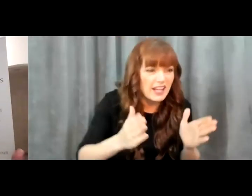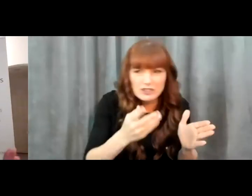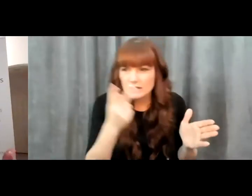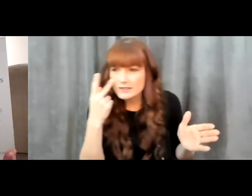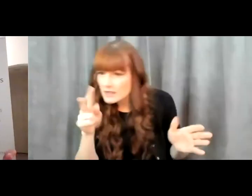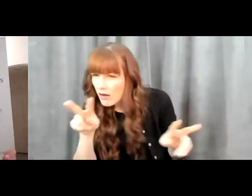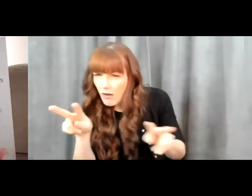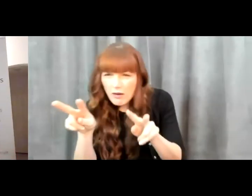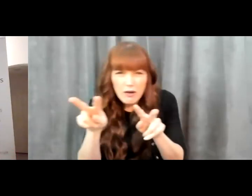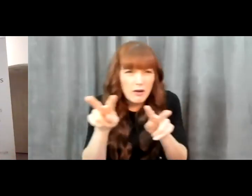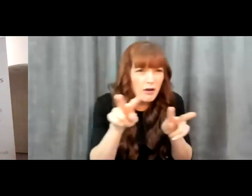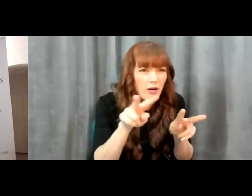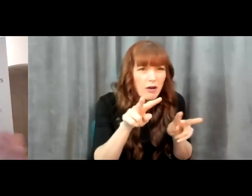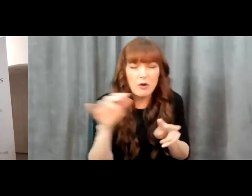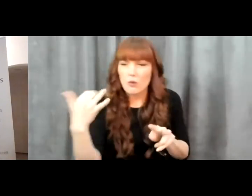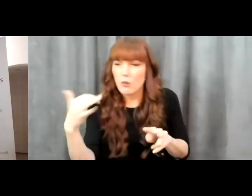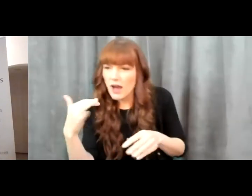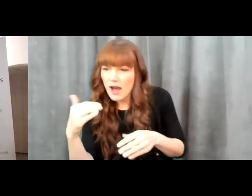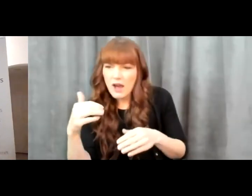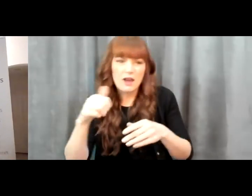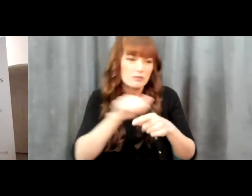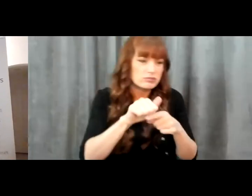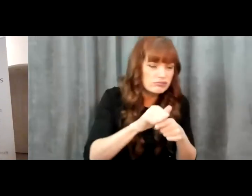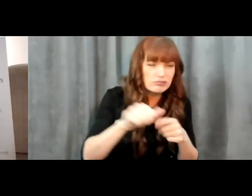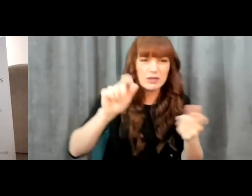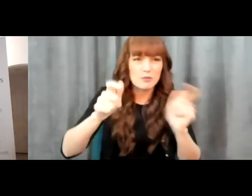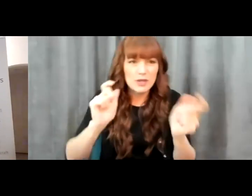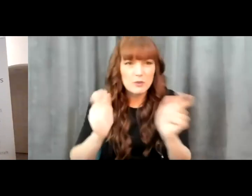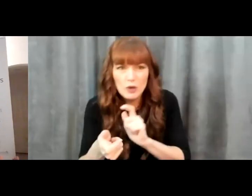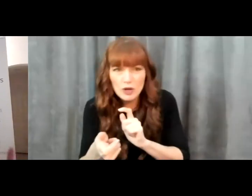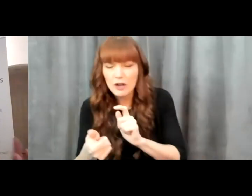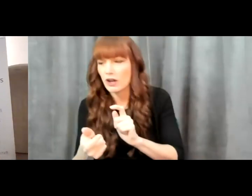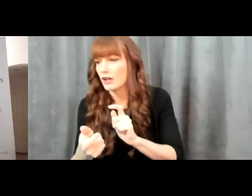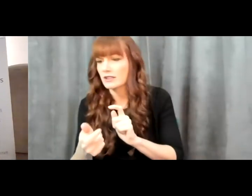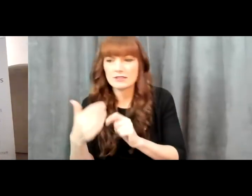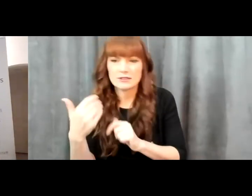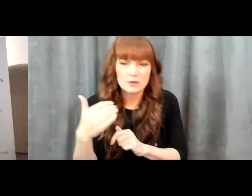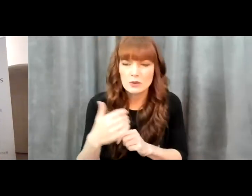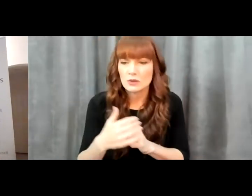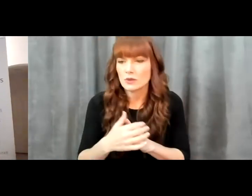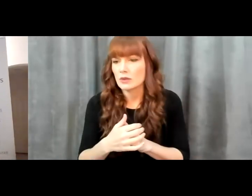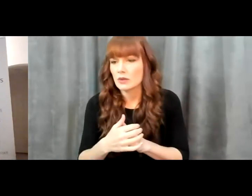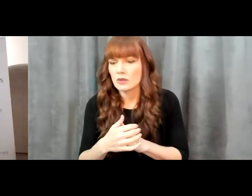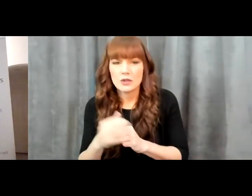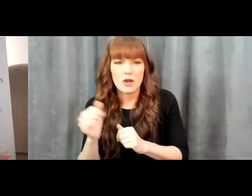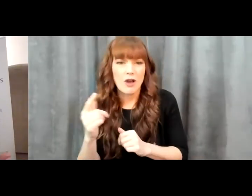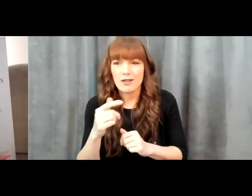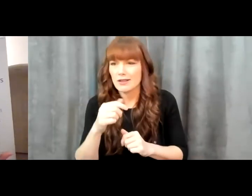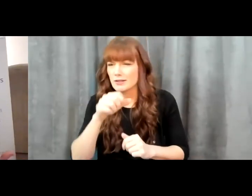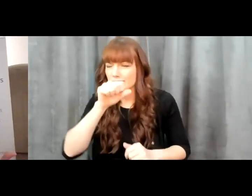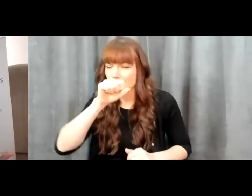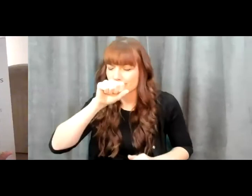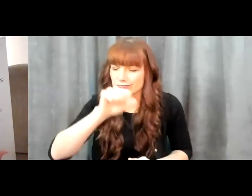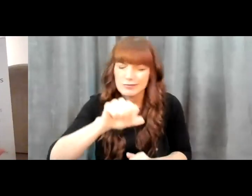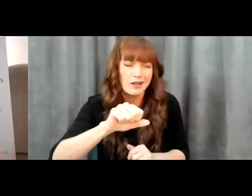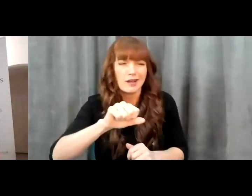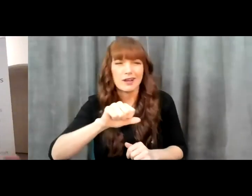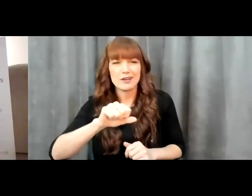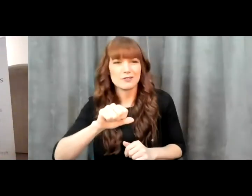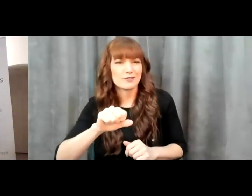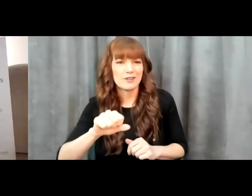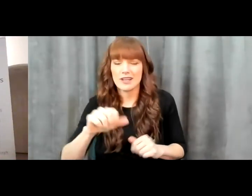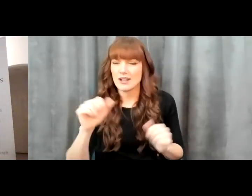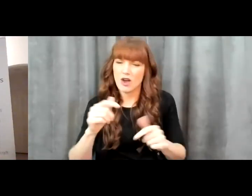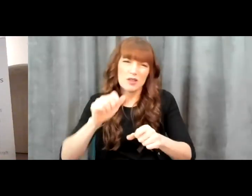be rehearsed and reworked and all of the love and what